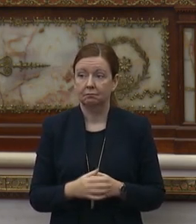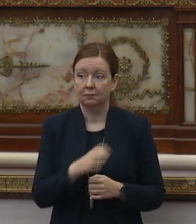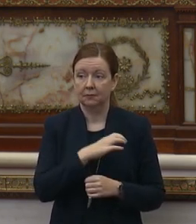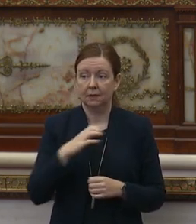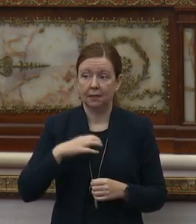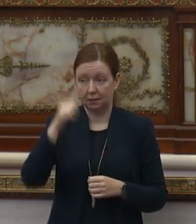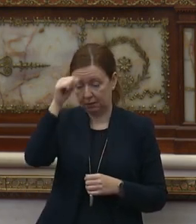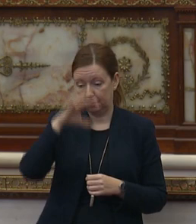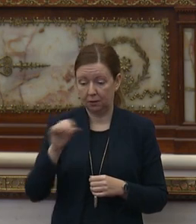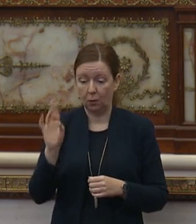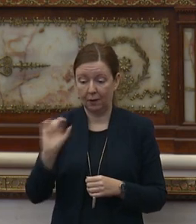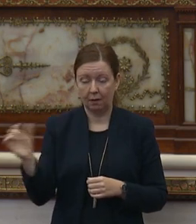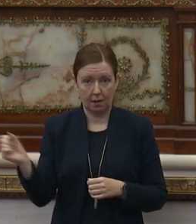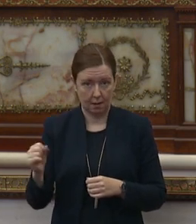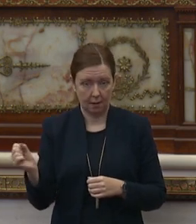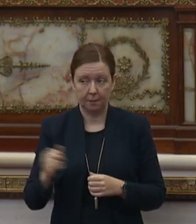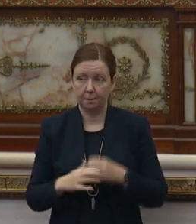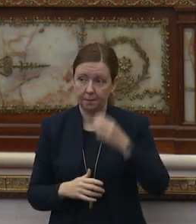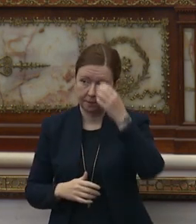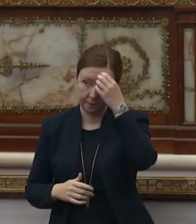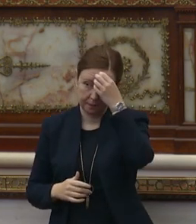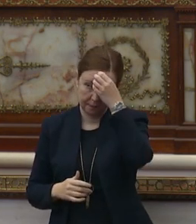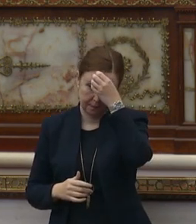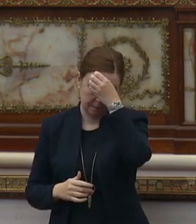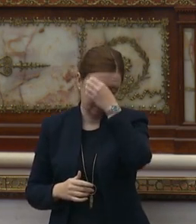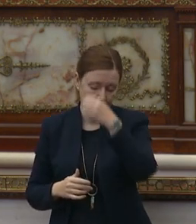Councilman O'Neill? Aye.